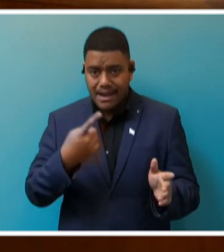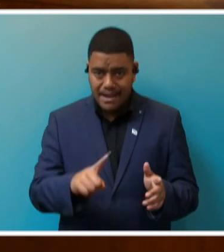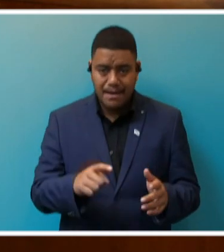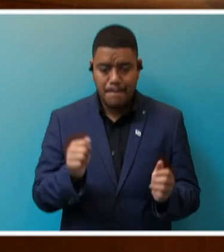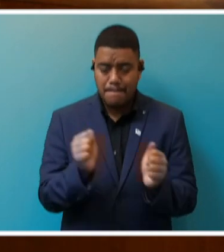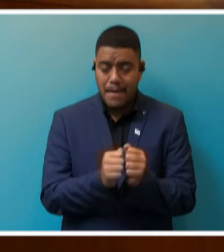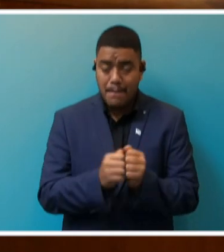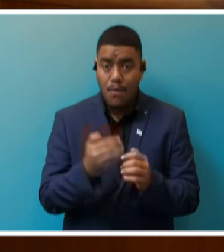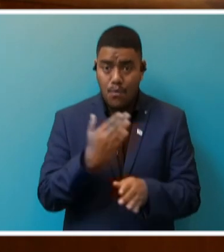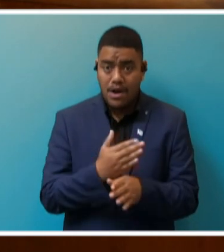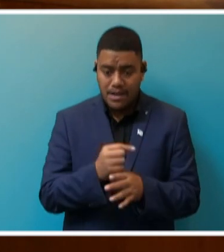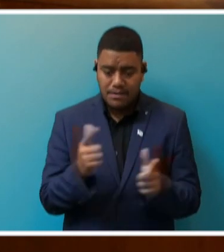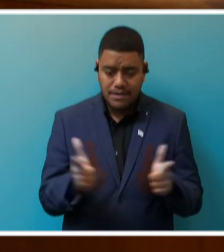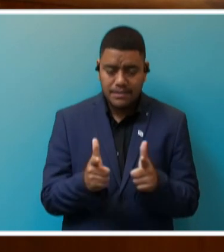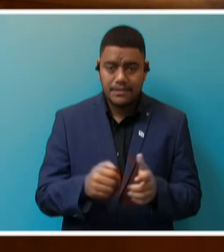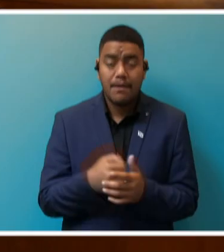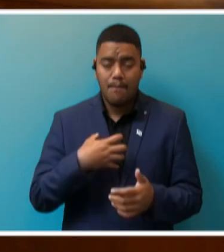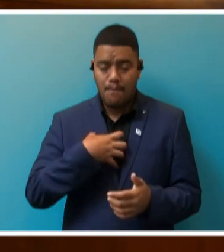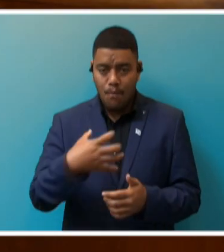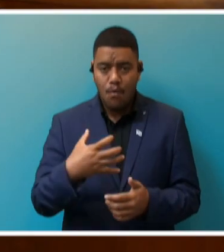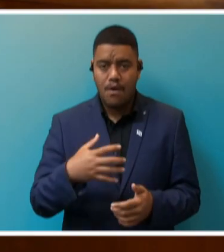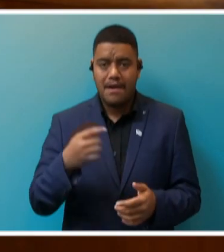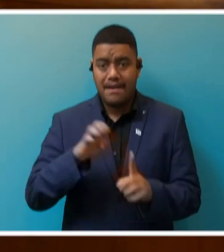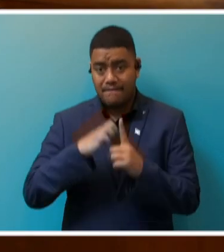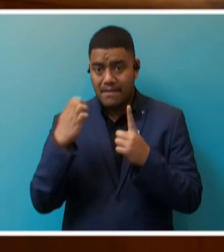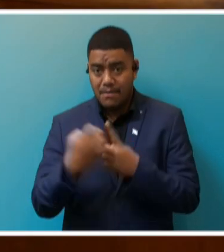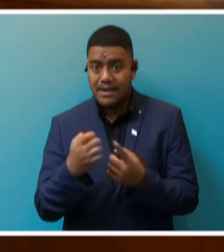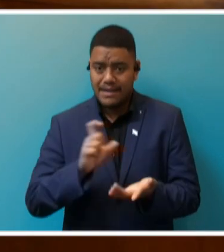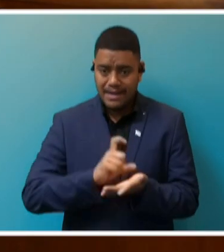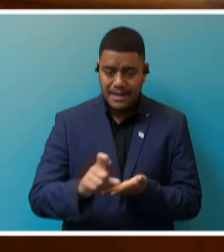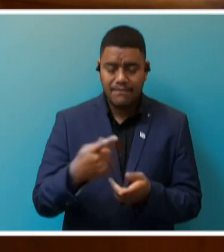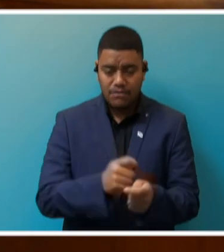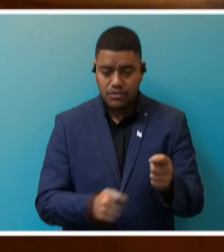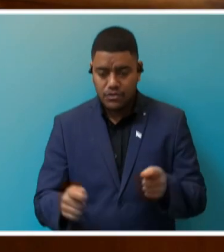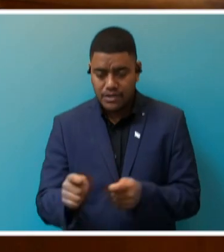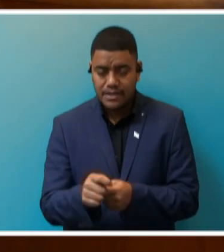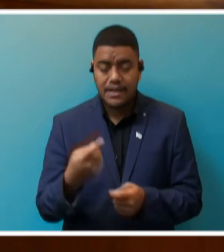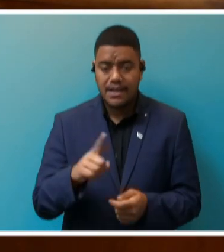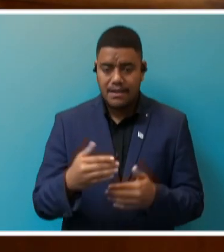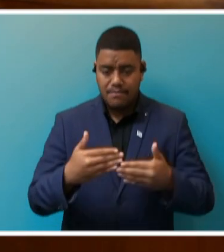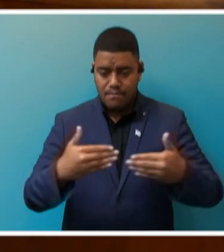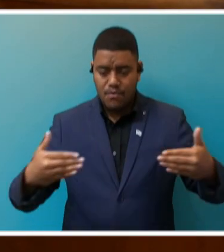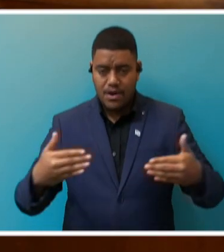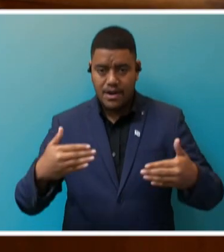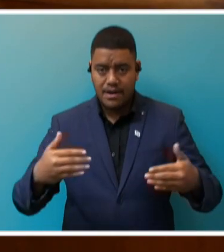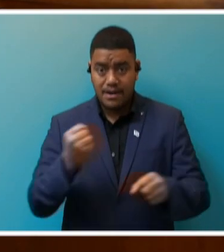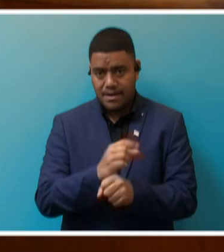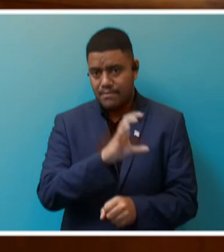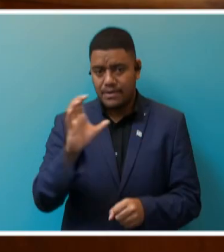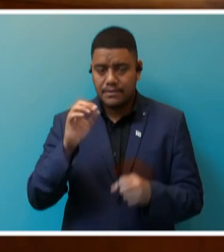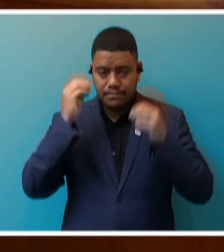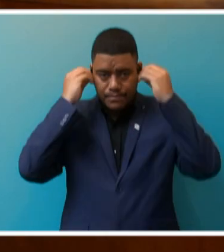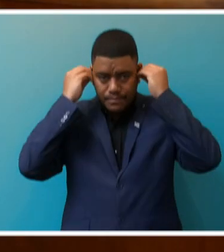paperwork, and create a more efficient environment for traders and border agencies.